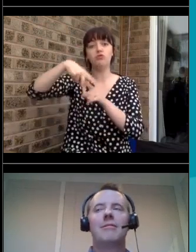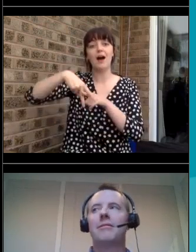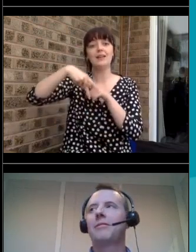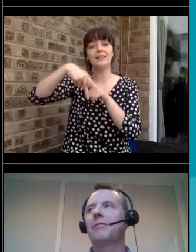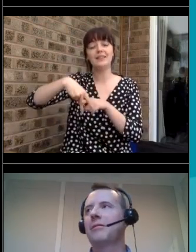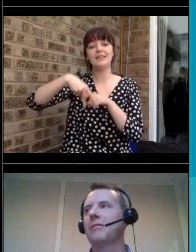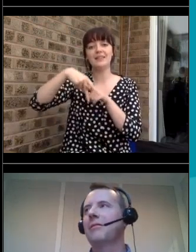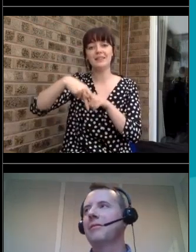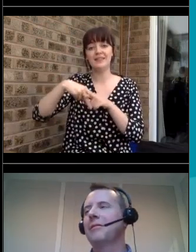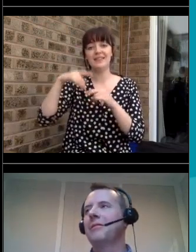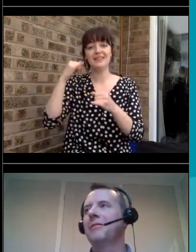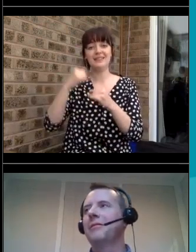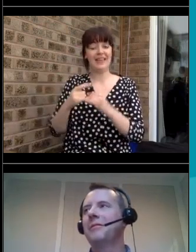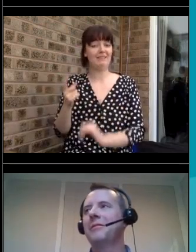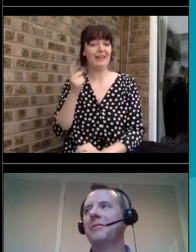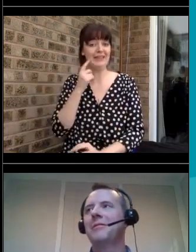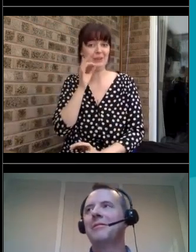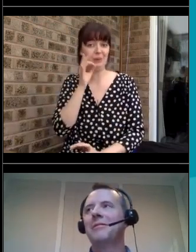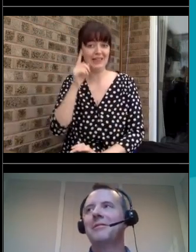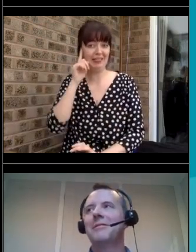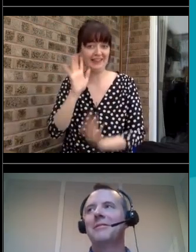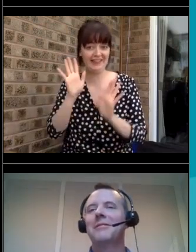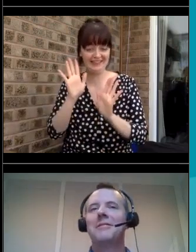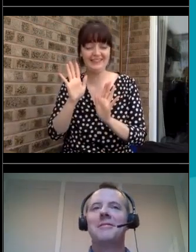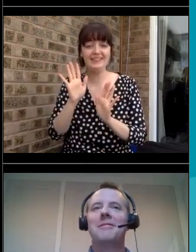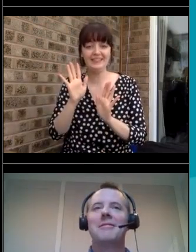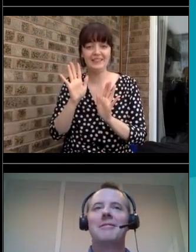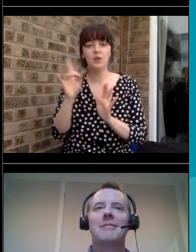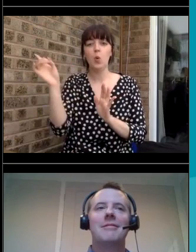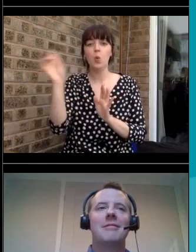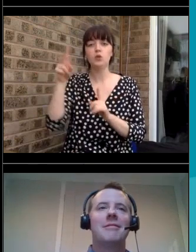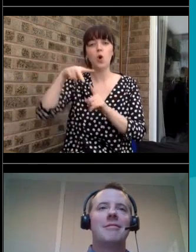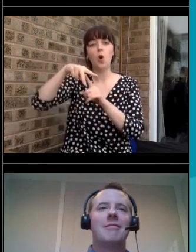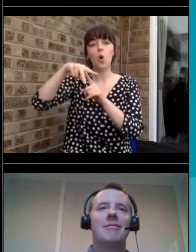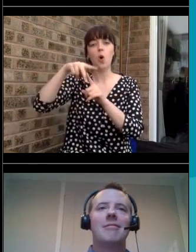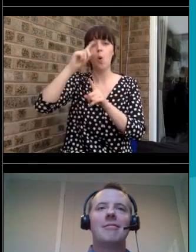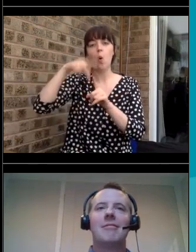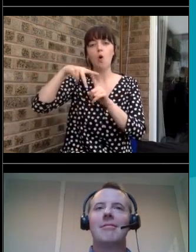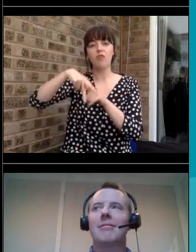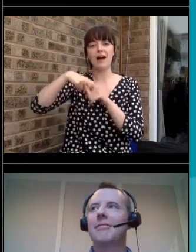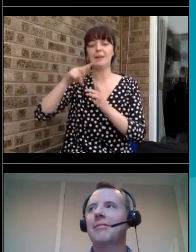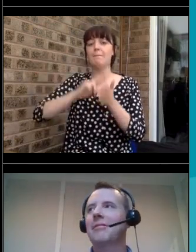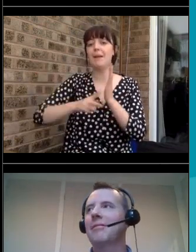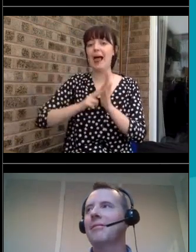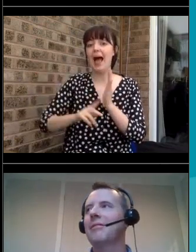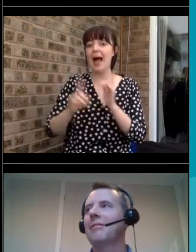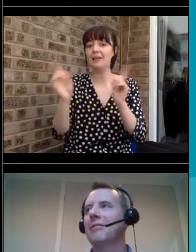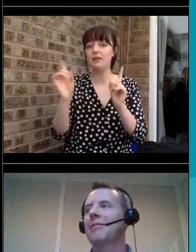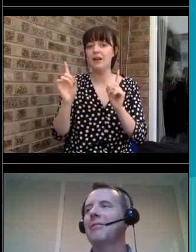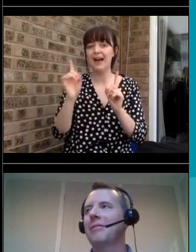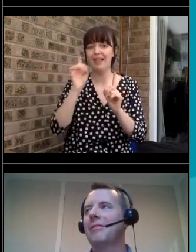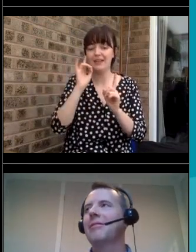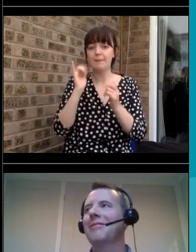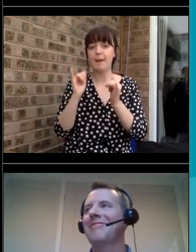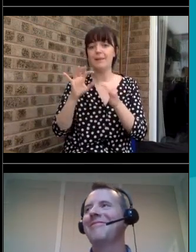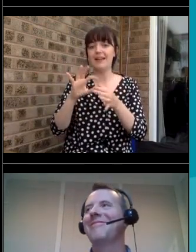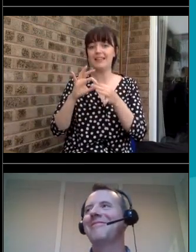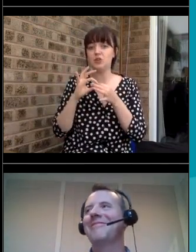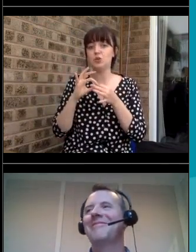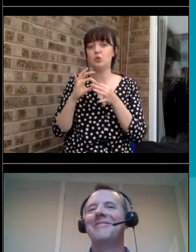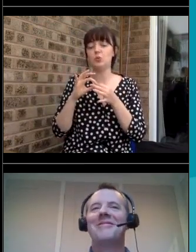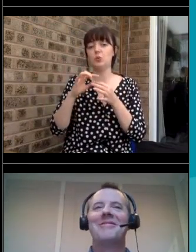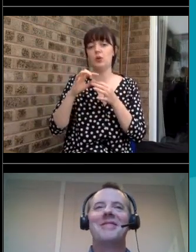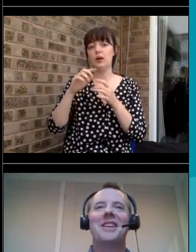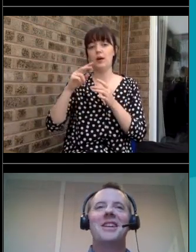quite a straightforward question here. What are your horse riding plans? I take it that means plans for people who want to go horse